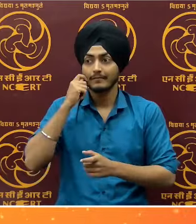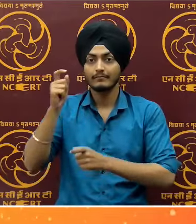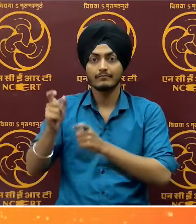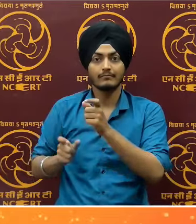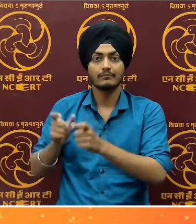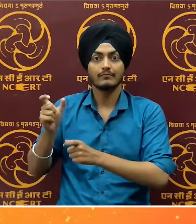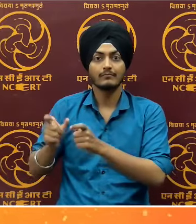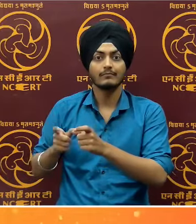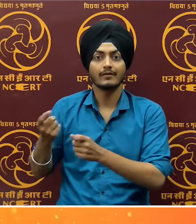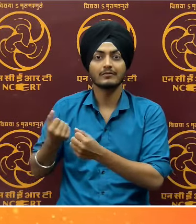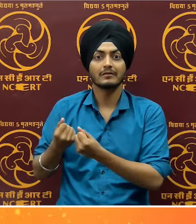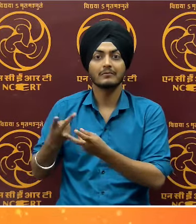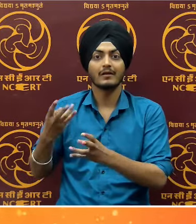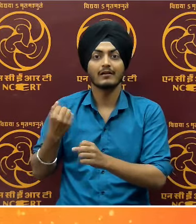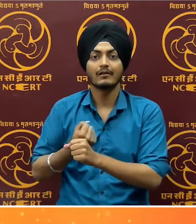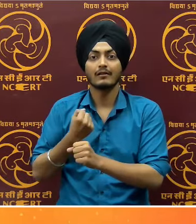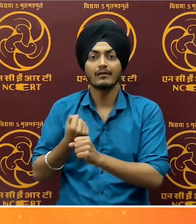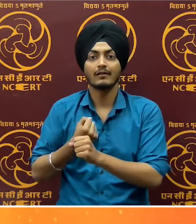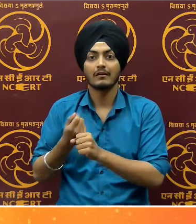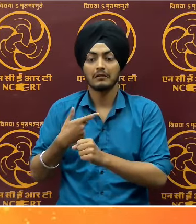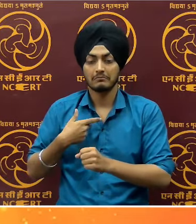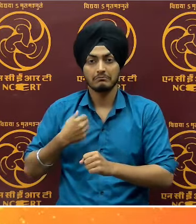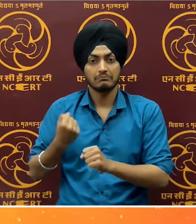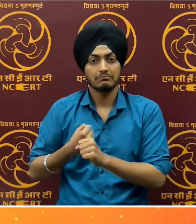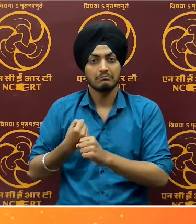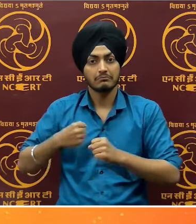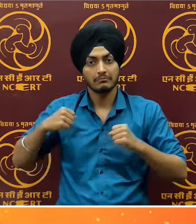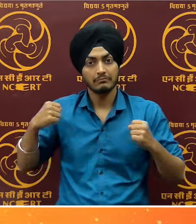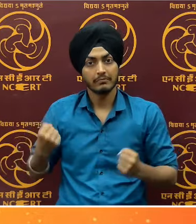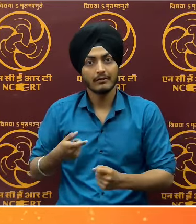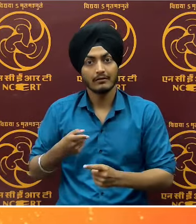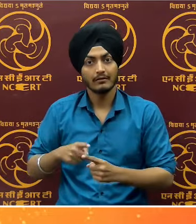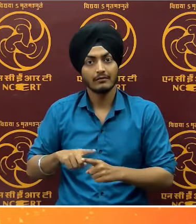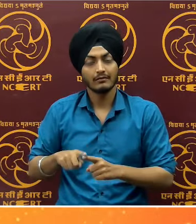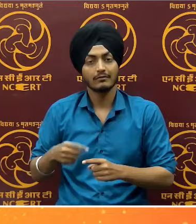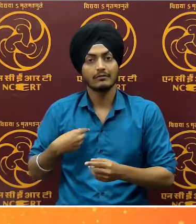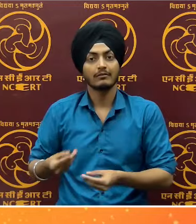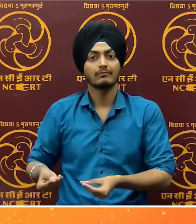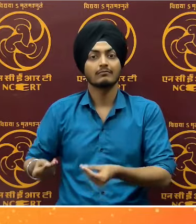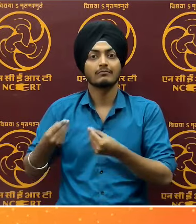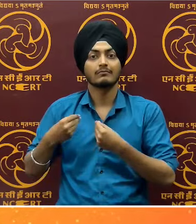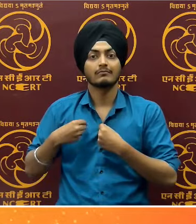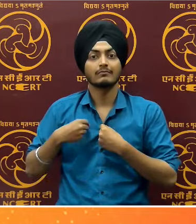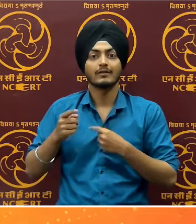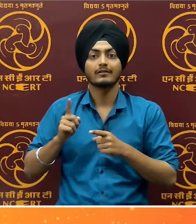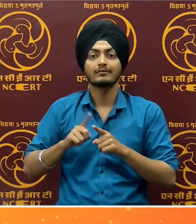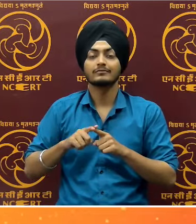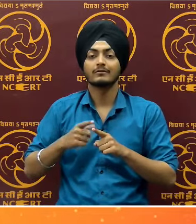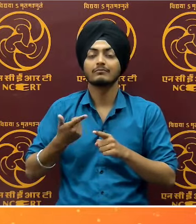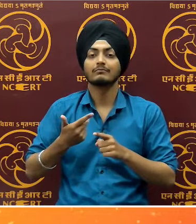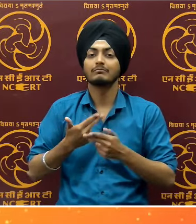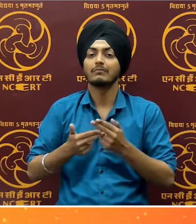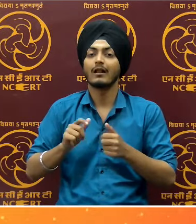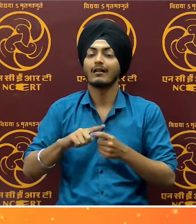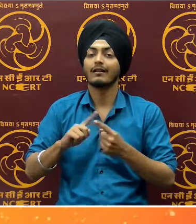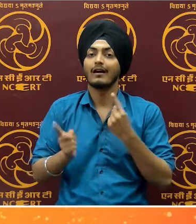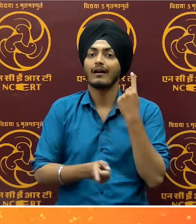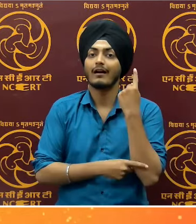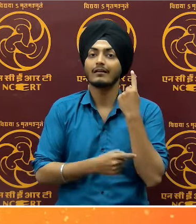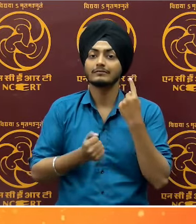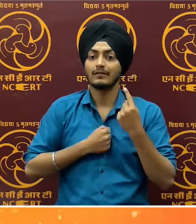efforts by the man, human efforts, and it can be given, labor can be taken in form of mental